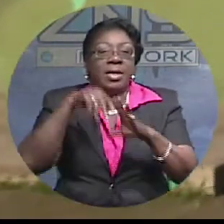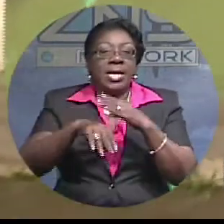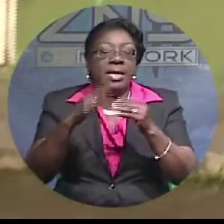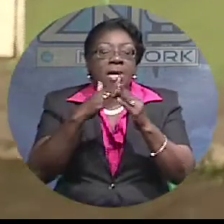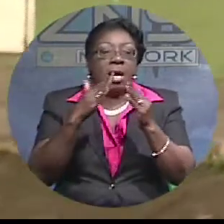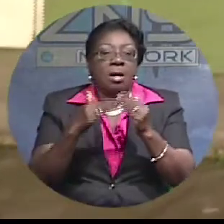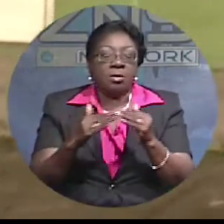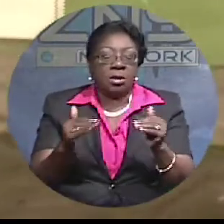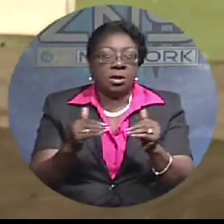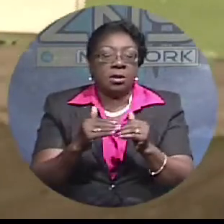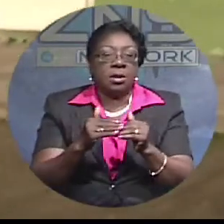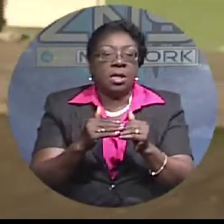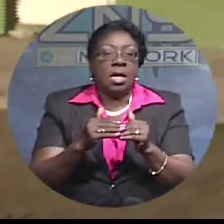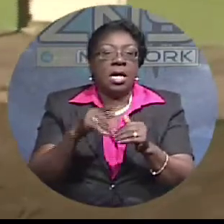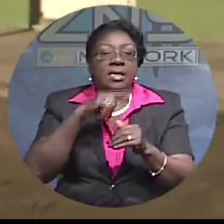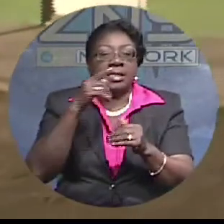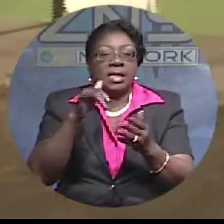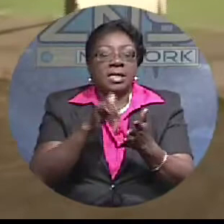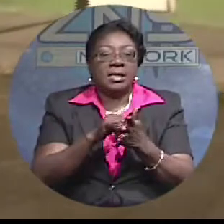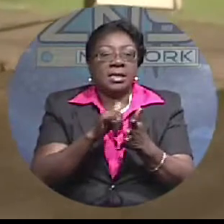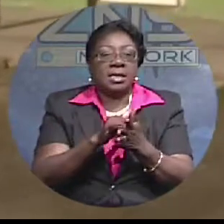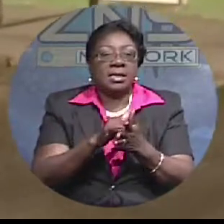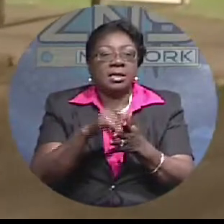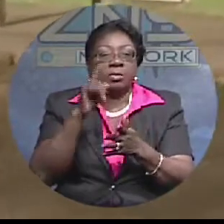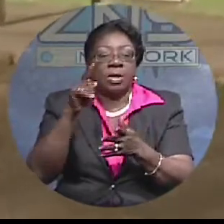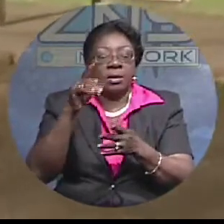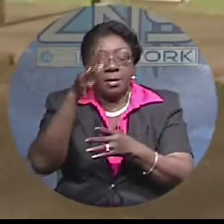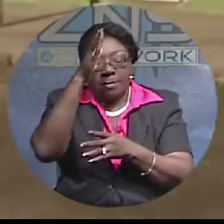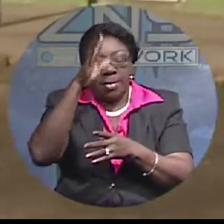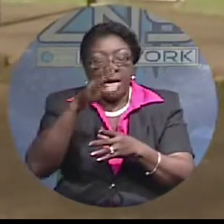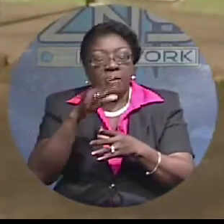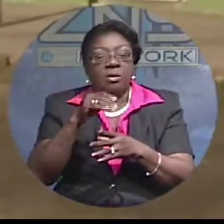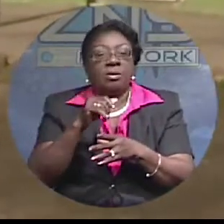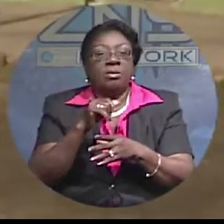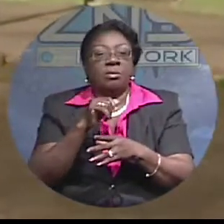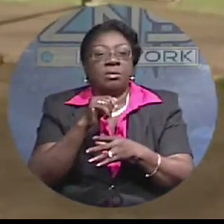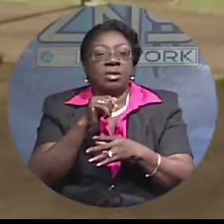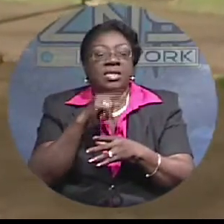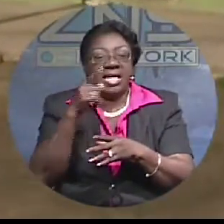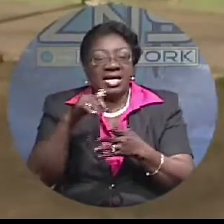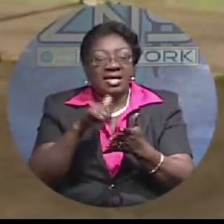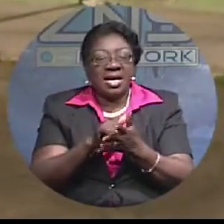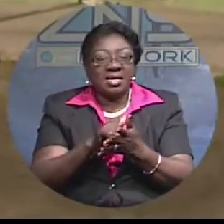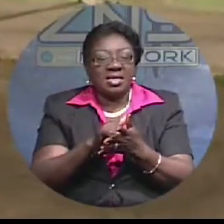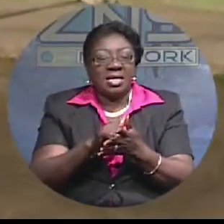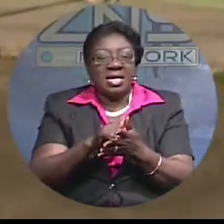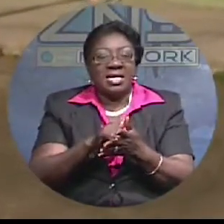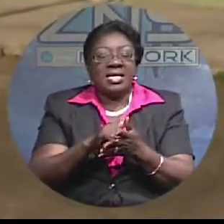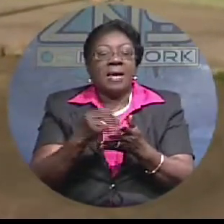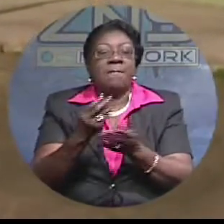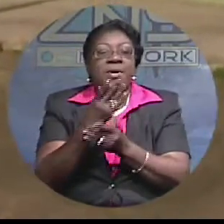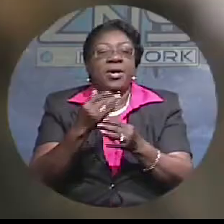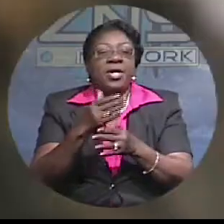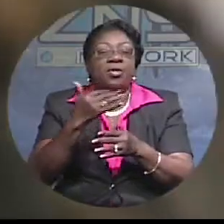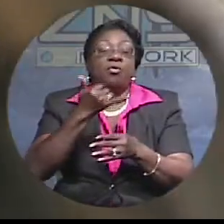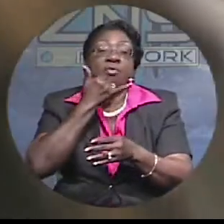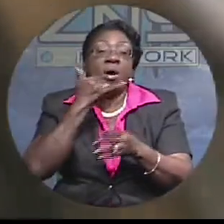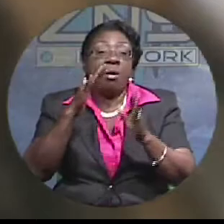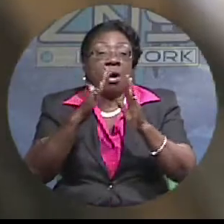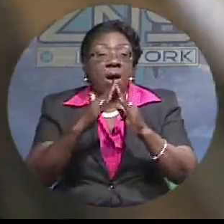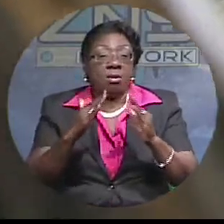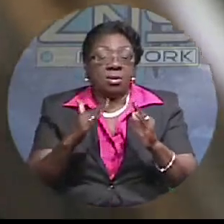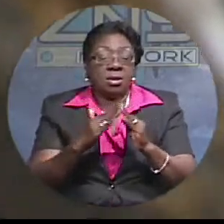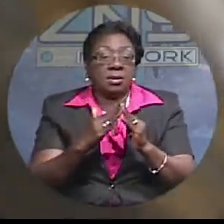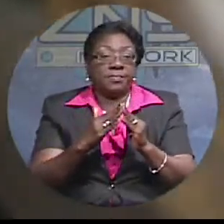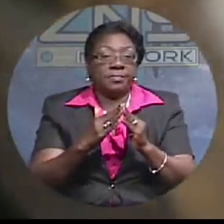who got burned, should have been burned in the fire, but the talk said that the people burned the wrong house. The guys then probably want to shut them up, so